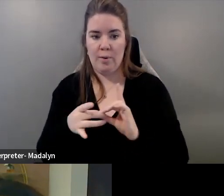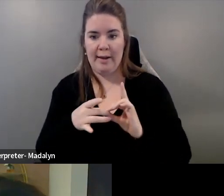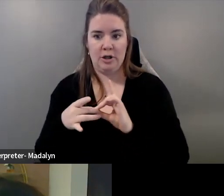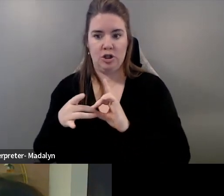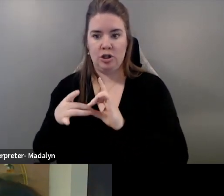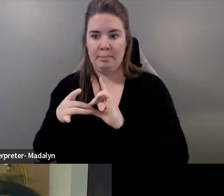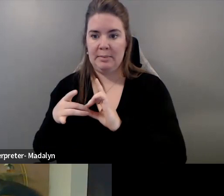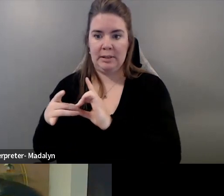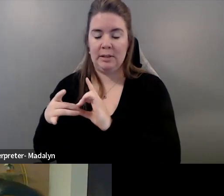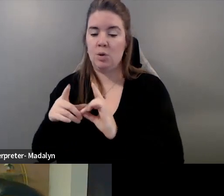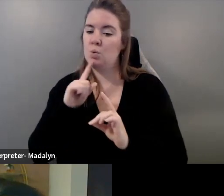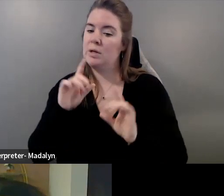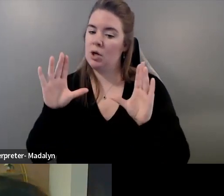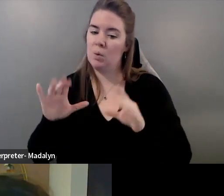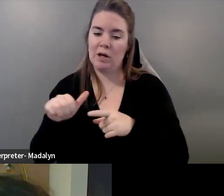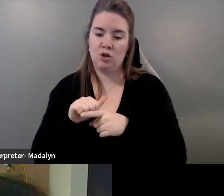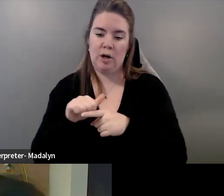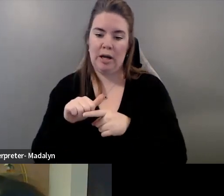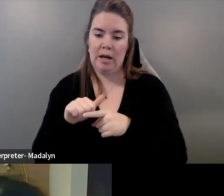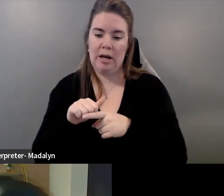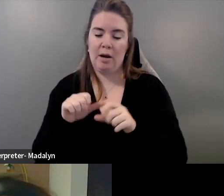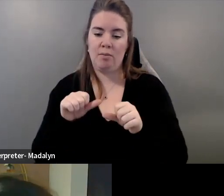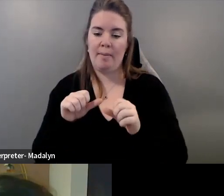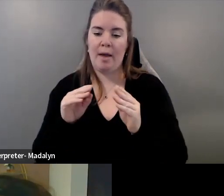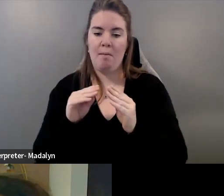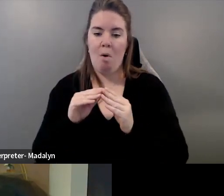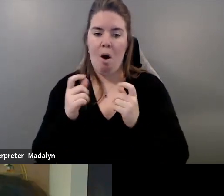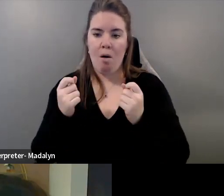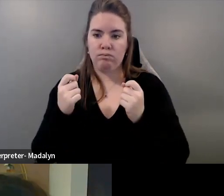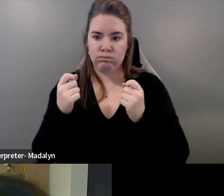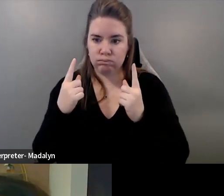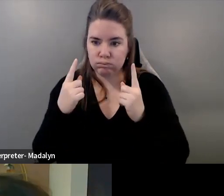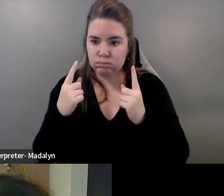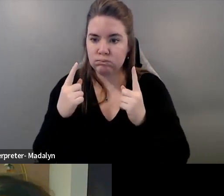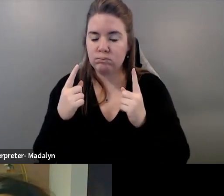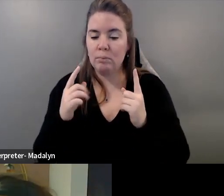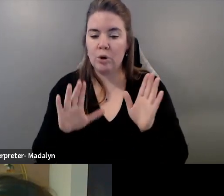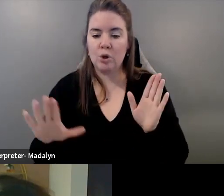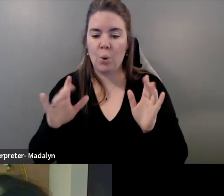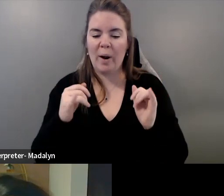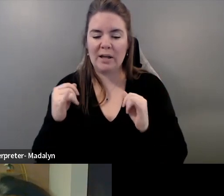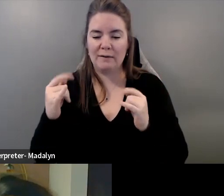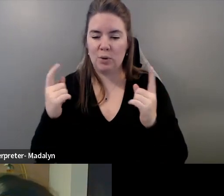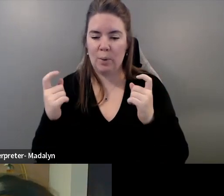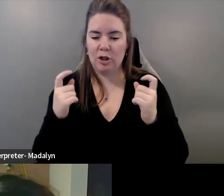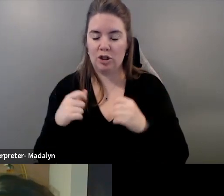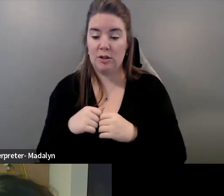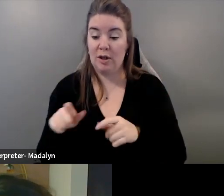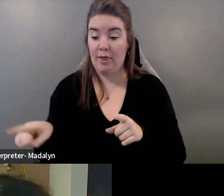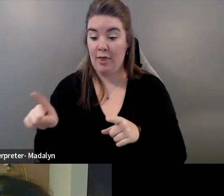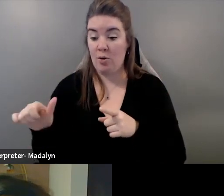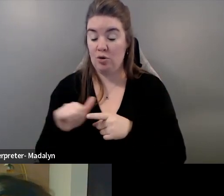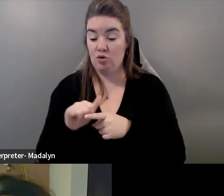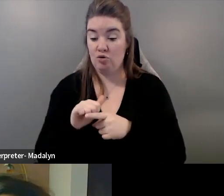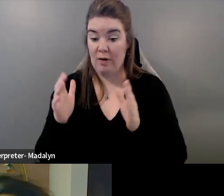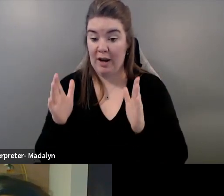great training, and it will probably solidify some of the questions that individuals have. And those trainers that will be conducting that